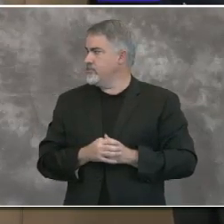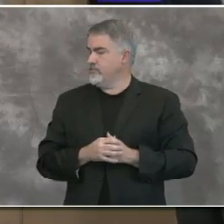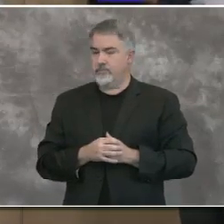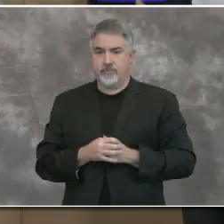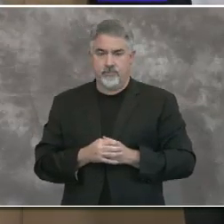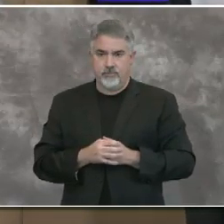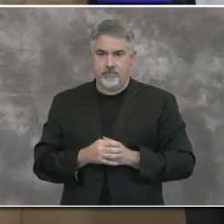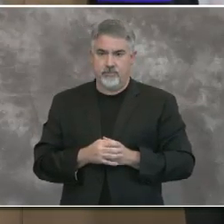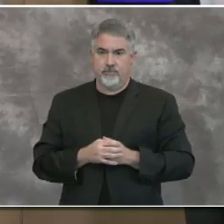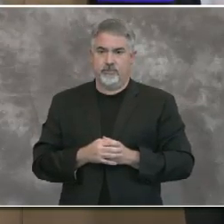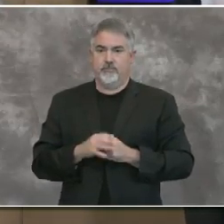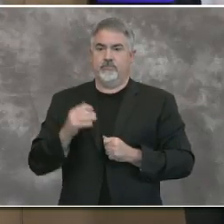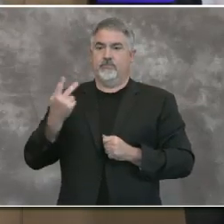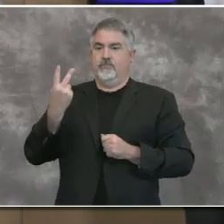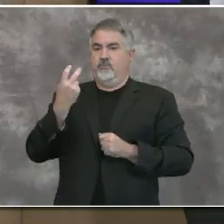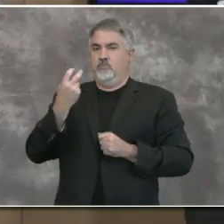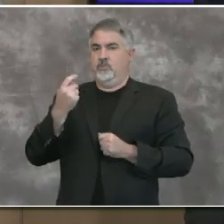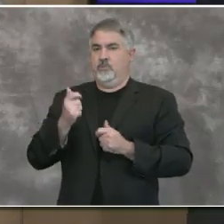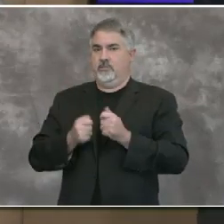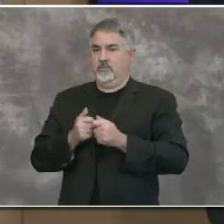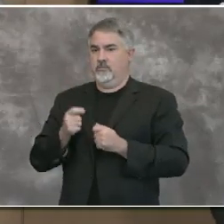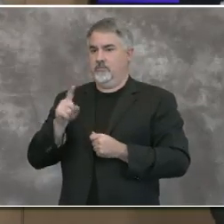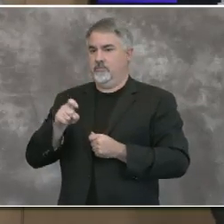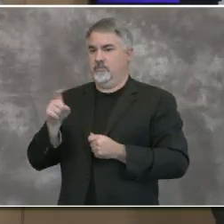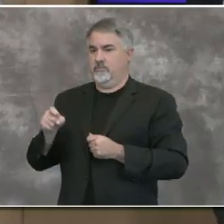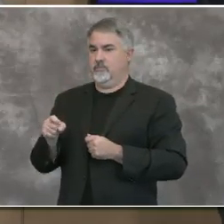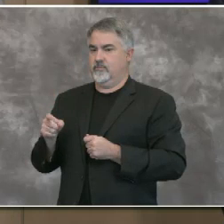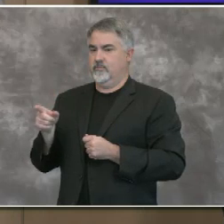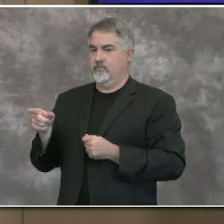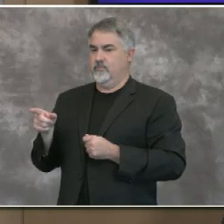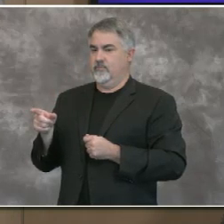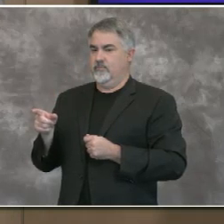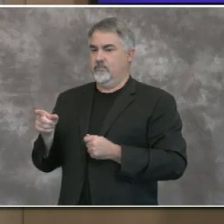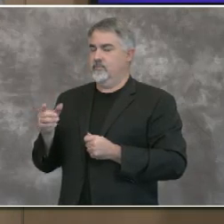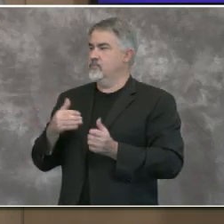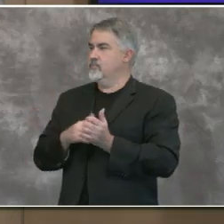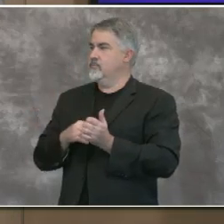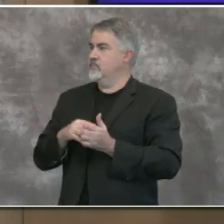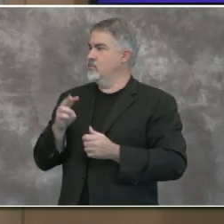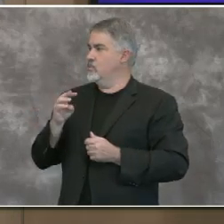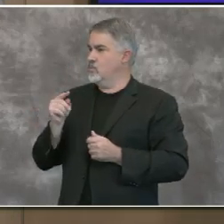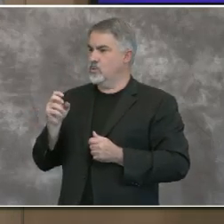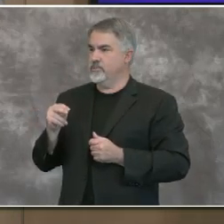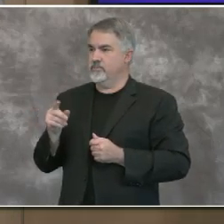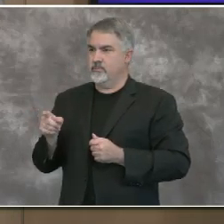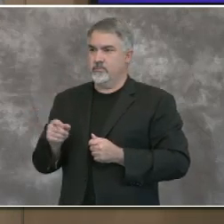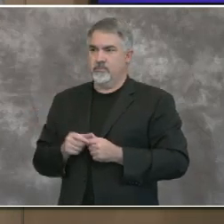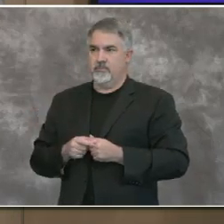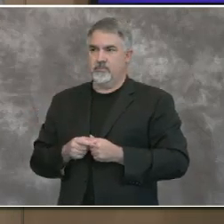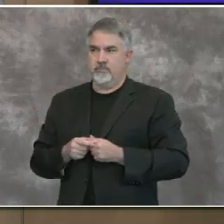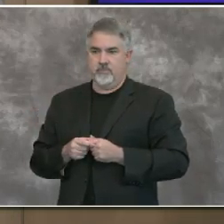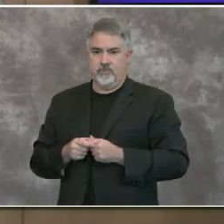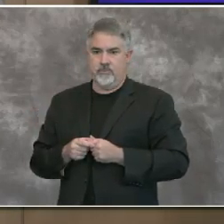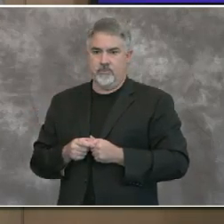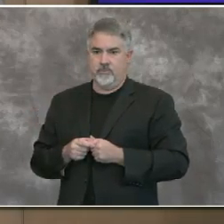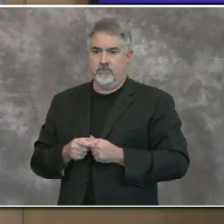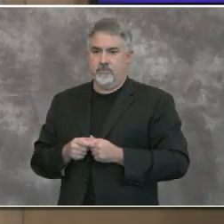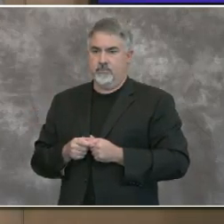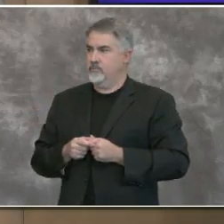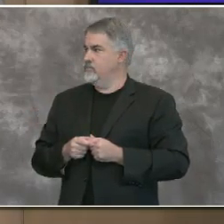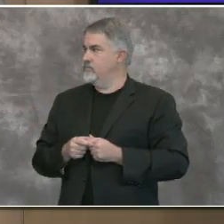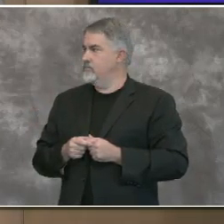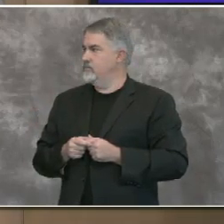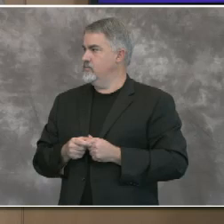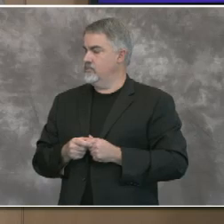The next two questions are going to be responded to by Dr. Wooten, and we'll go ahead and hear the first question for her. This one is